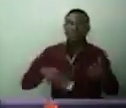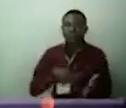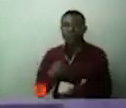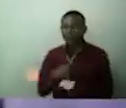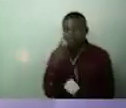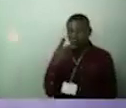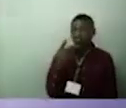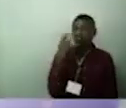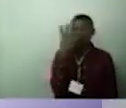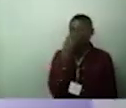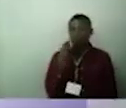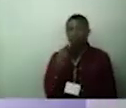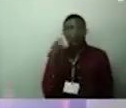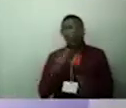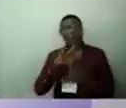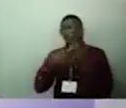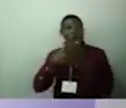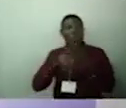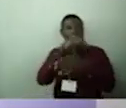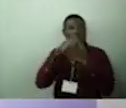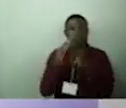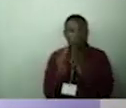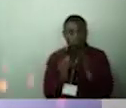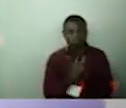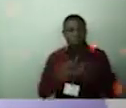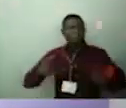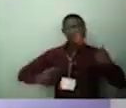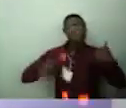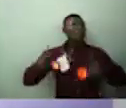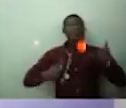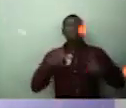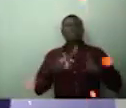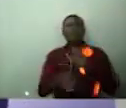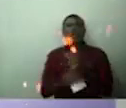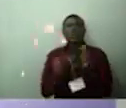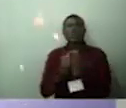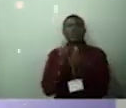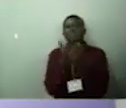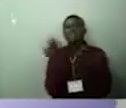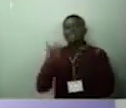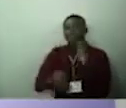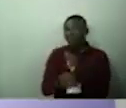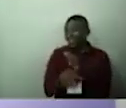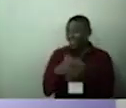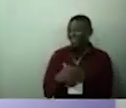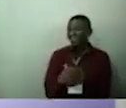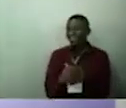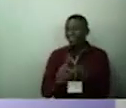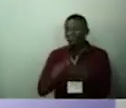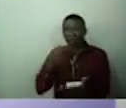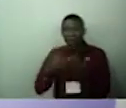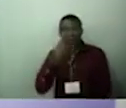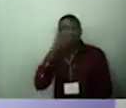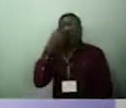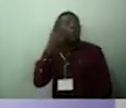Whenever nations come together, there's some joy, there's some glory that is seen. They come with their splendor. And before you realize,